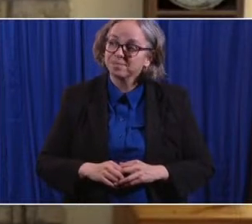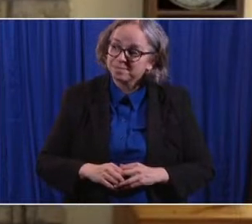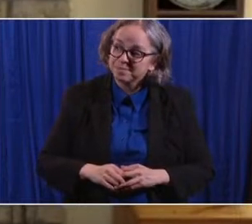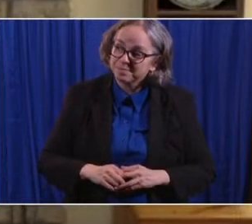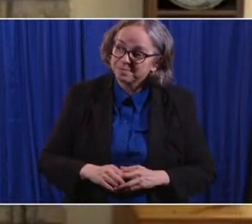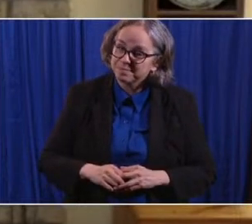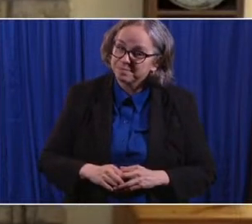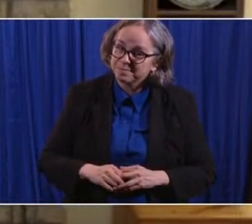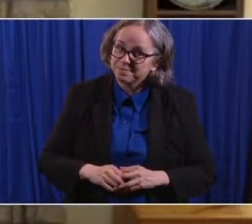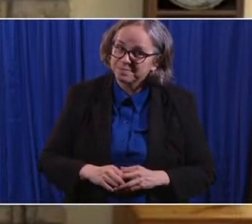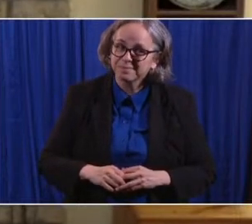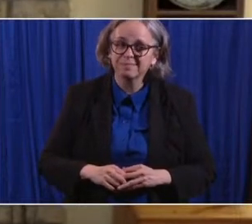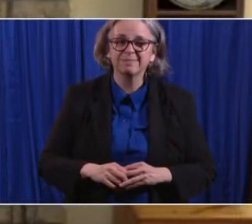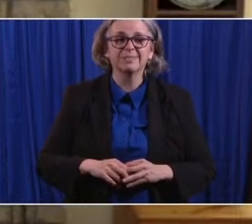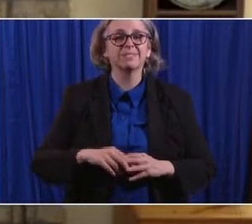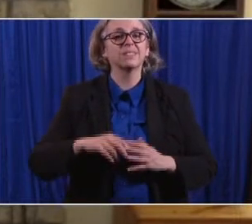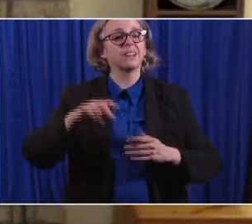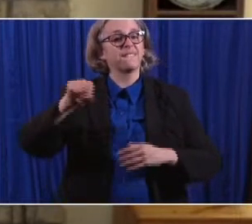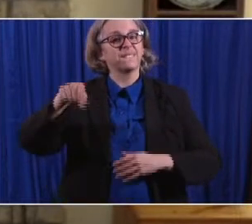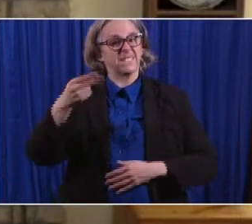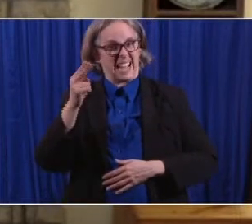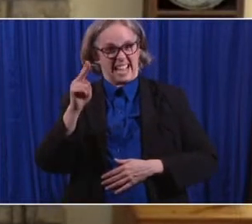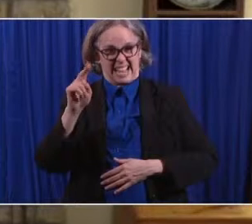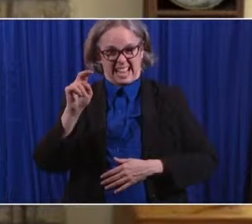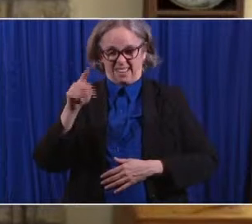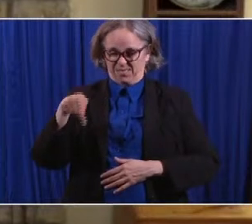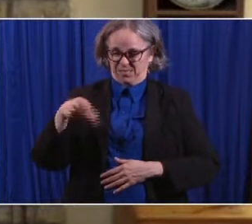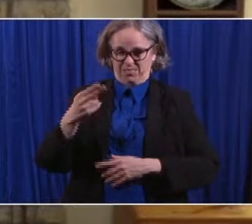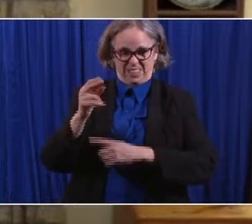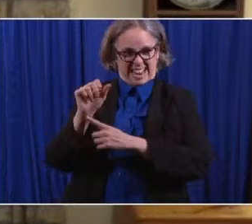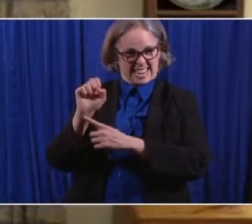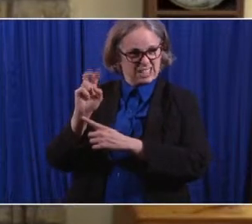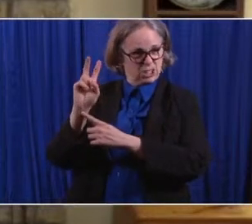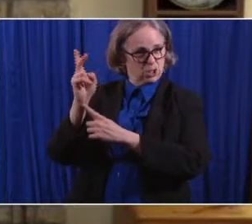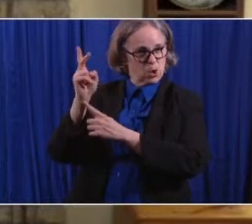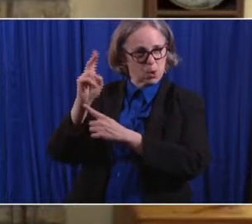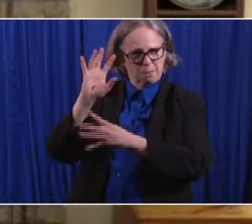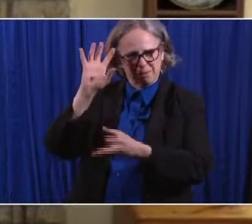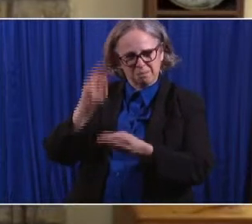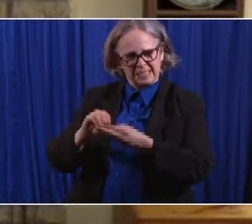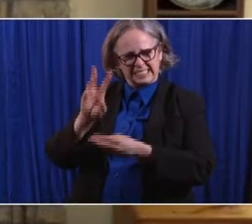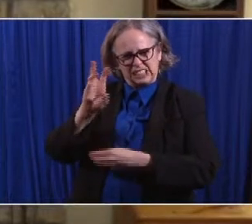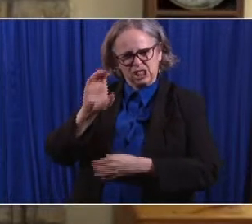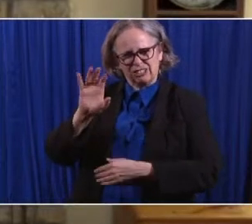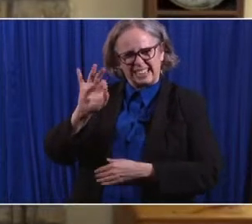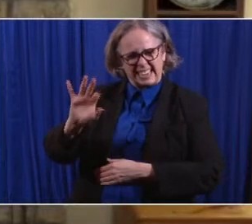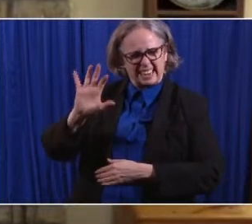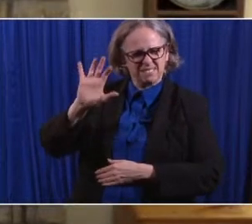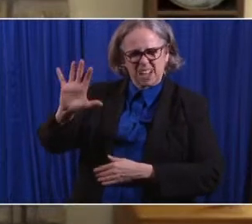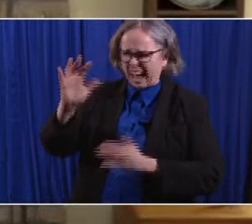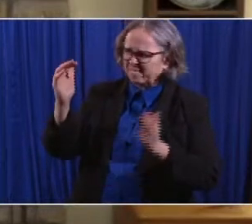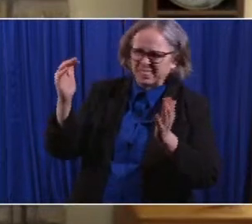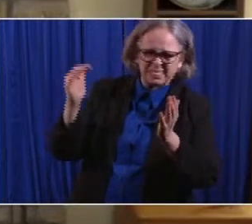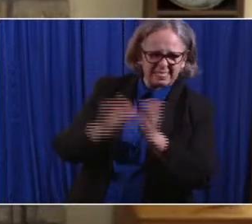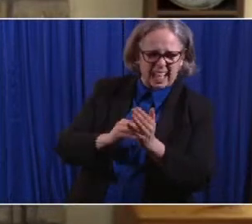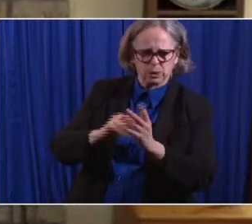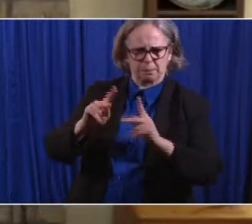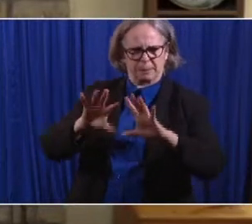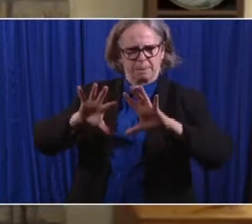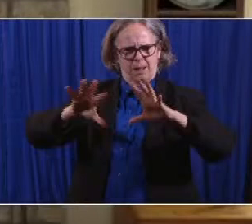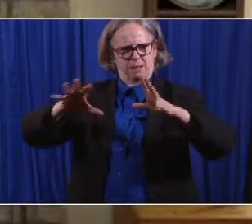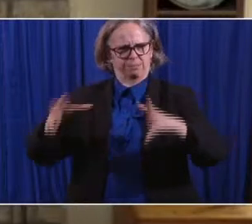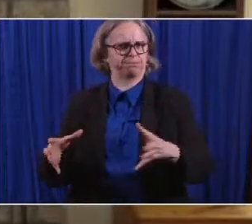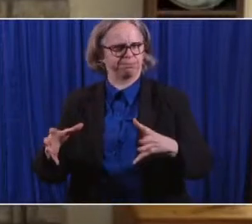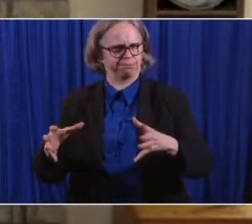Phase 2 has 695,000 individuals potentially eligible. So if you put